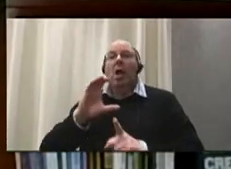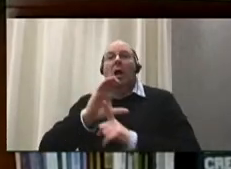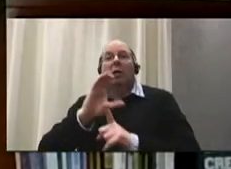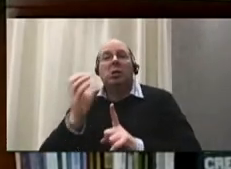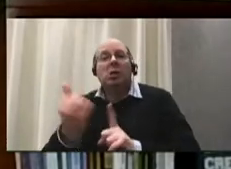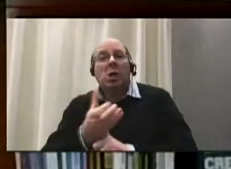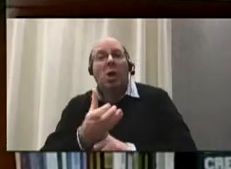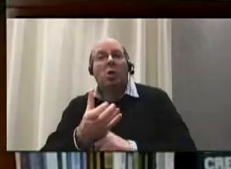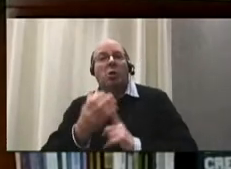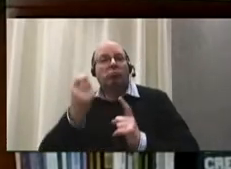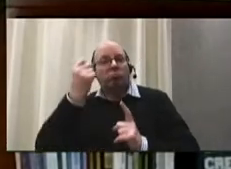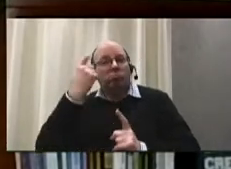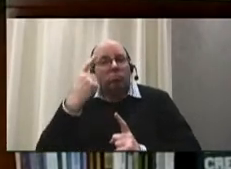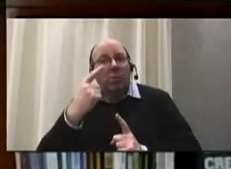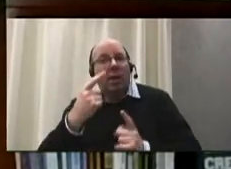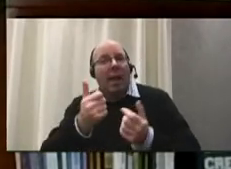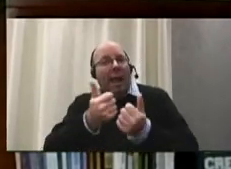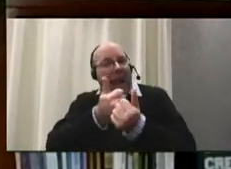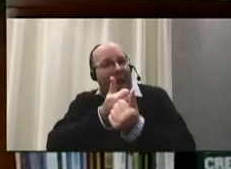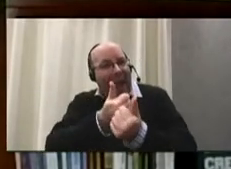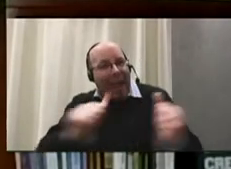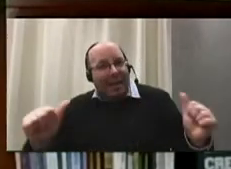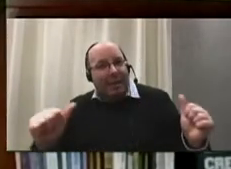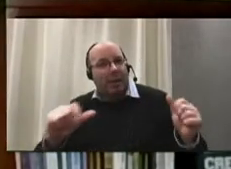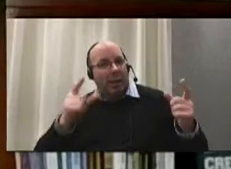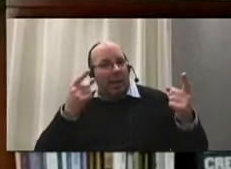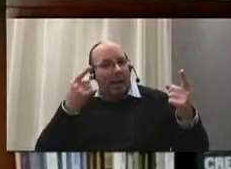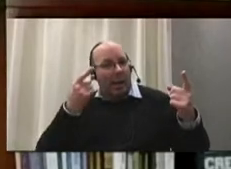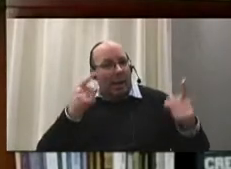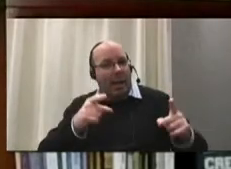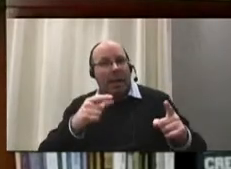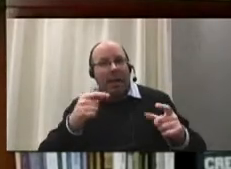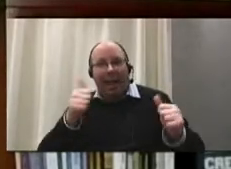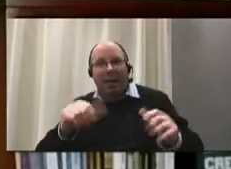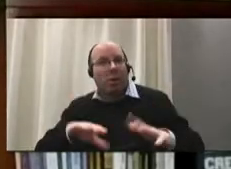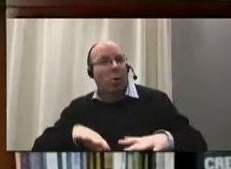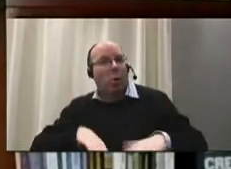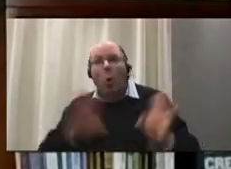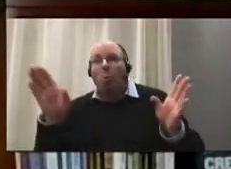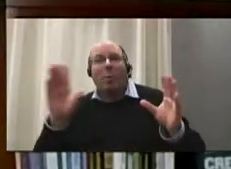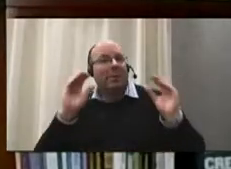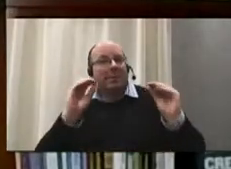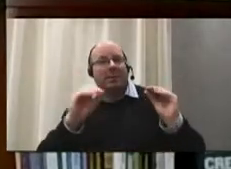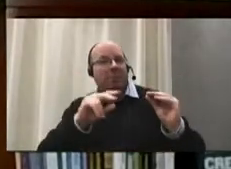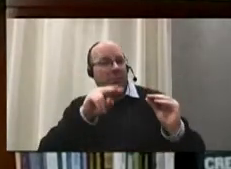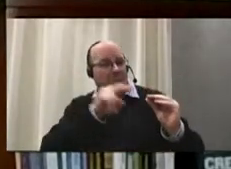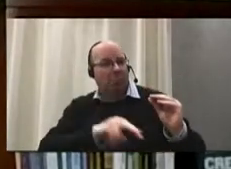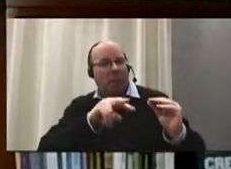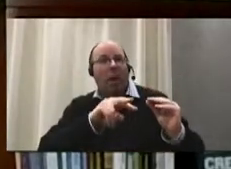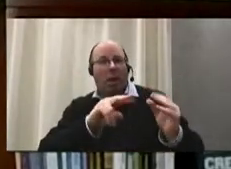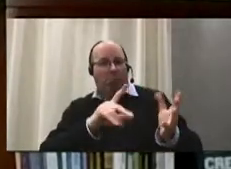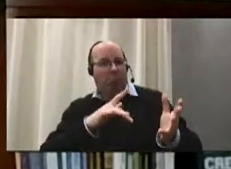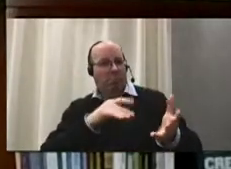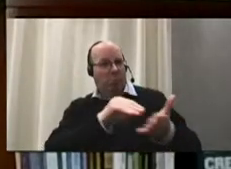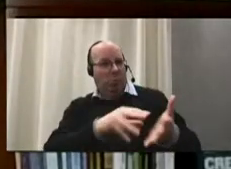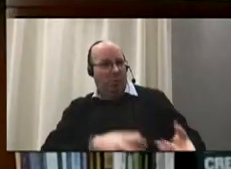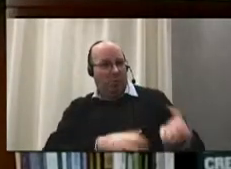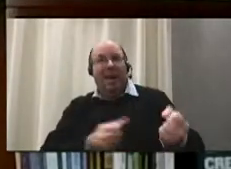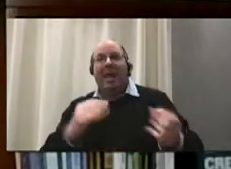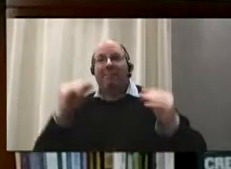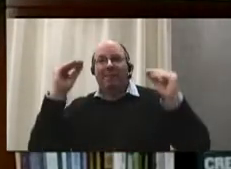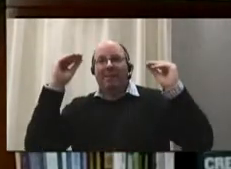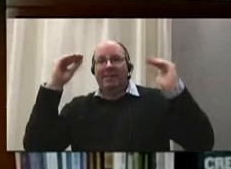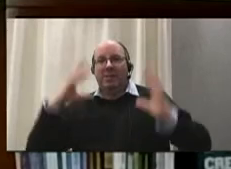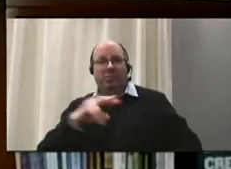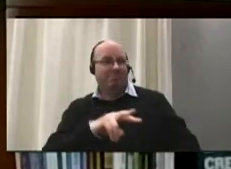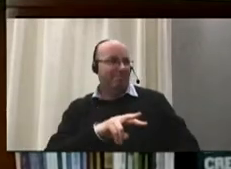child believing in the opportunity that they have. We can have structure set up all day long, but if that educator does not believe and does not support that